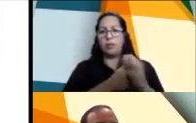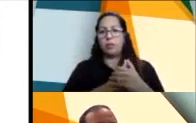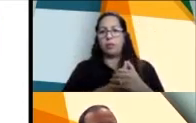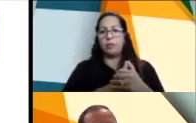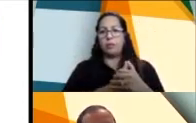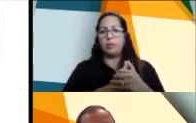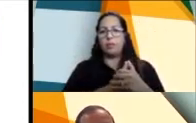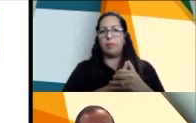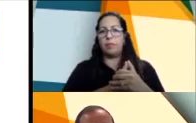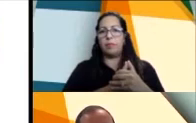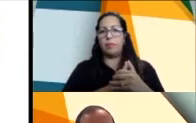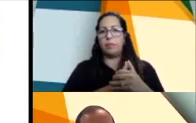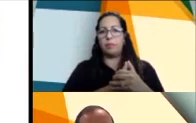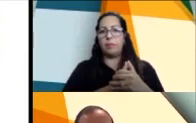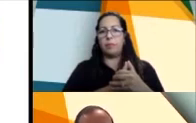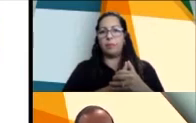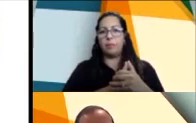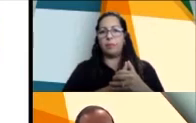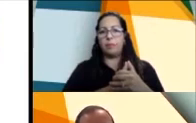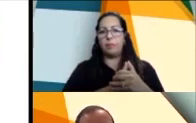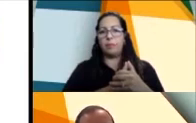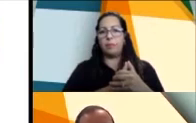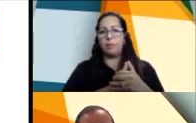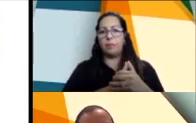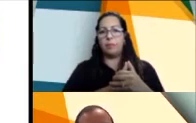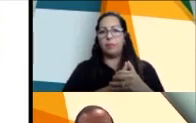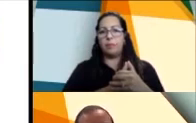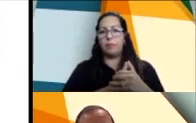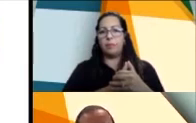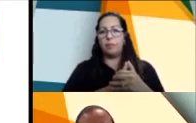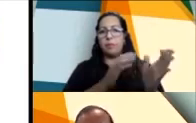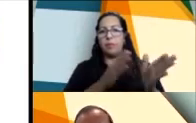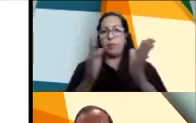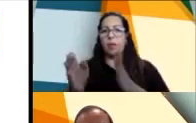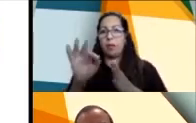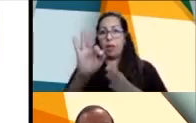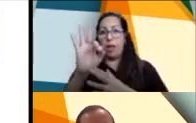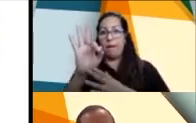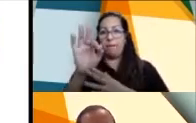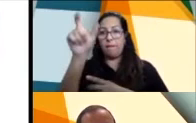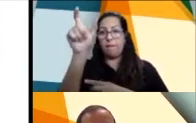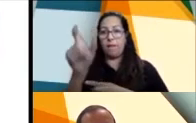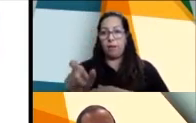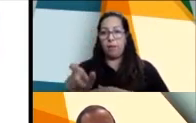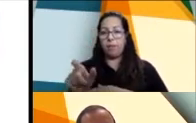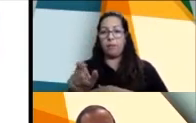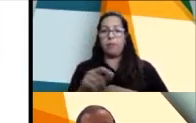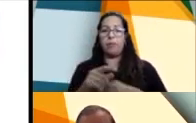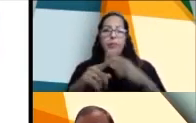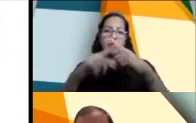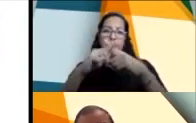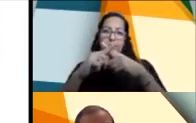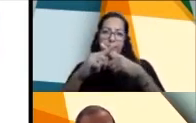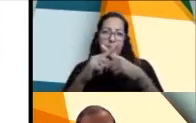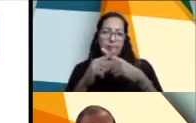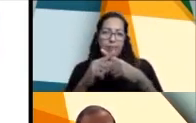right? And then you just in the column F, you just do the multiplication for the